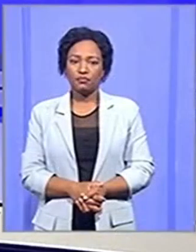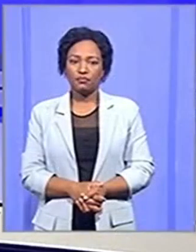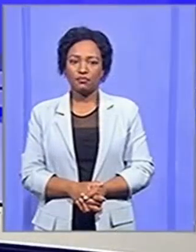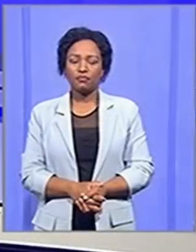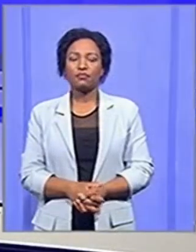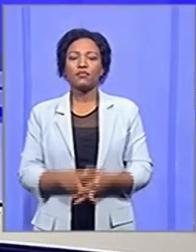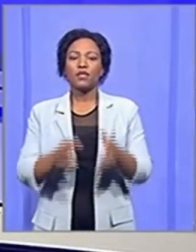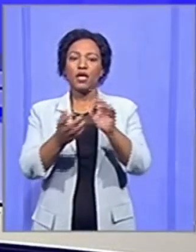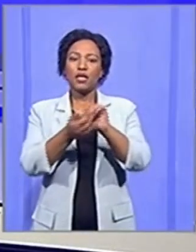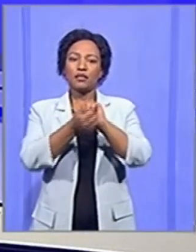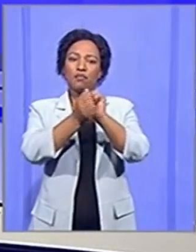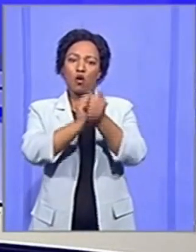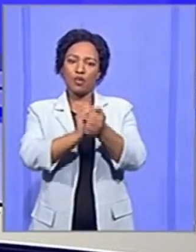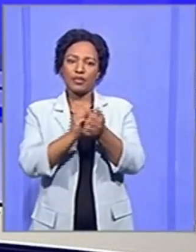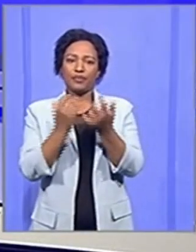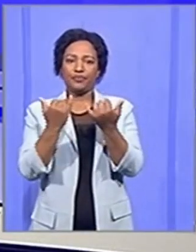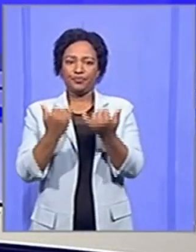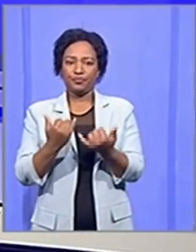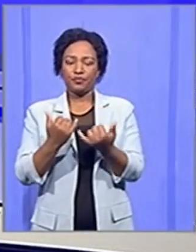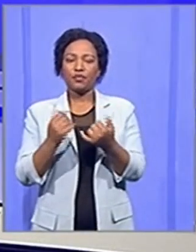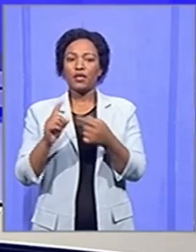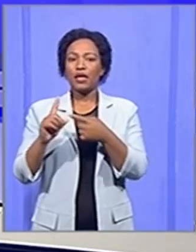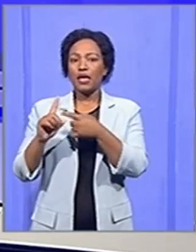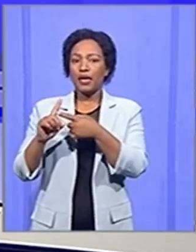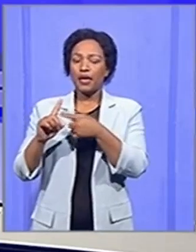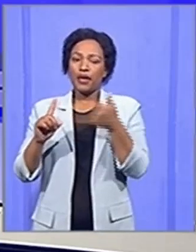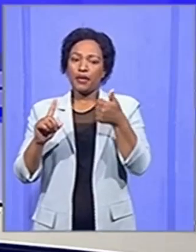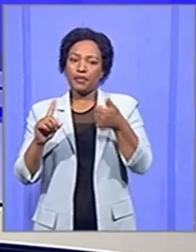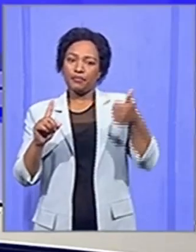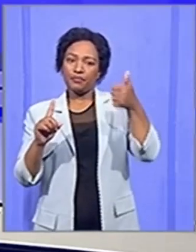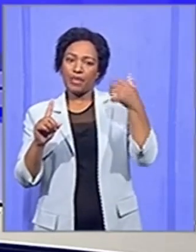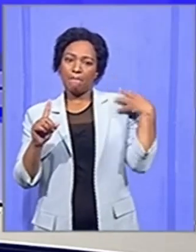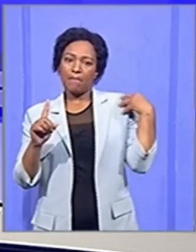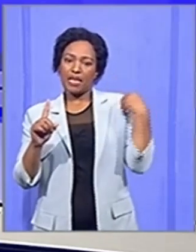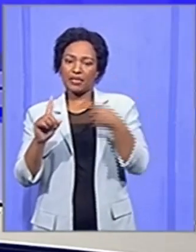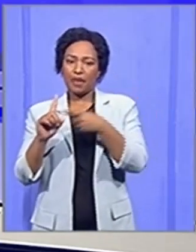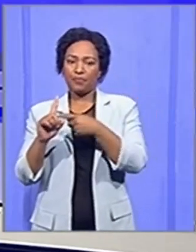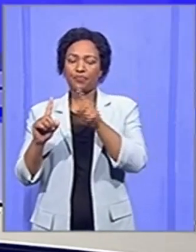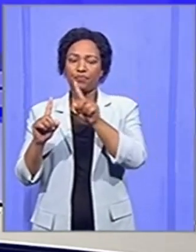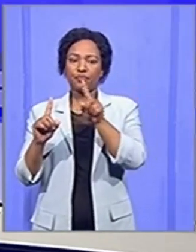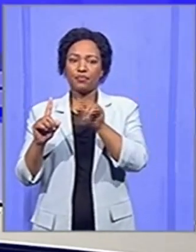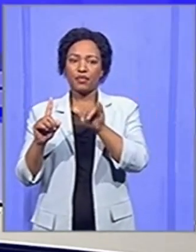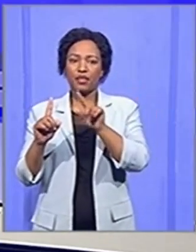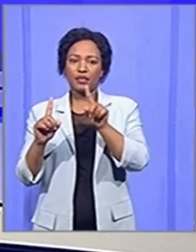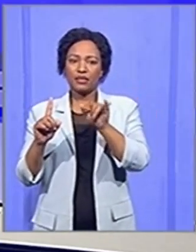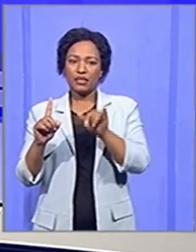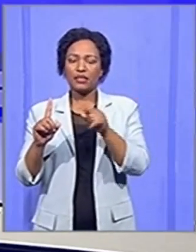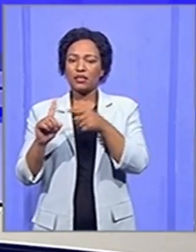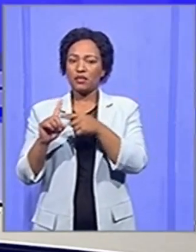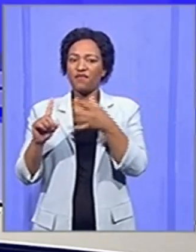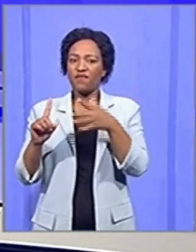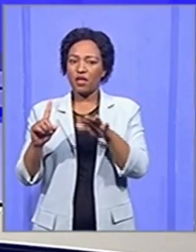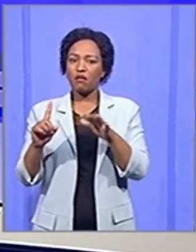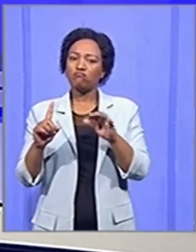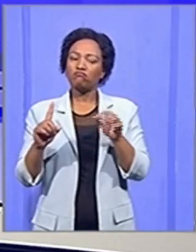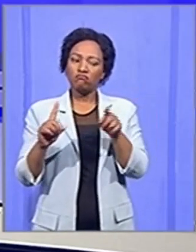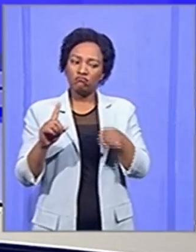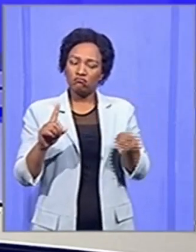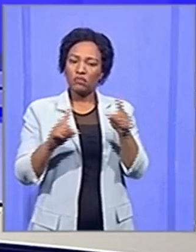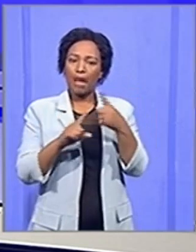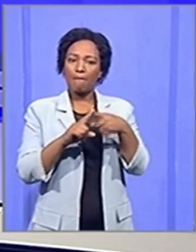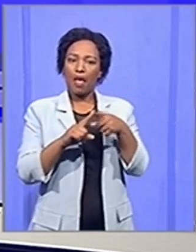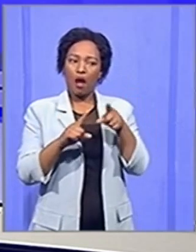Mo metshamekong tona metshameko Zizi Kodwa wa khotse baatlete ba ba tlileng go emela naga kwa di-Olympic tsa monongwaga